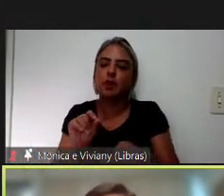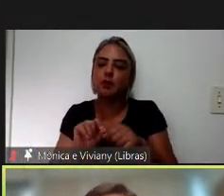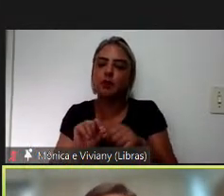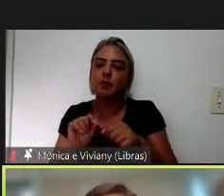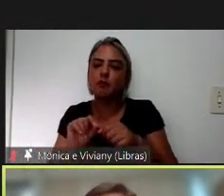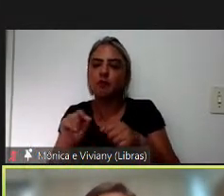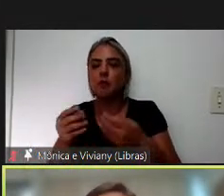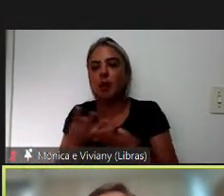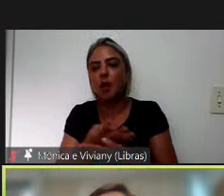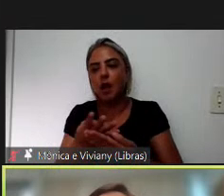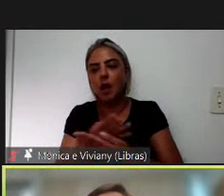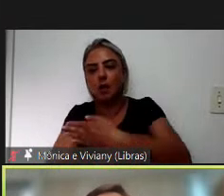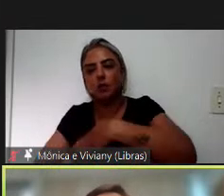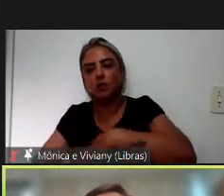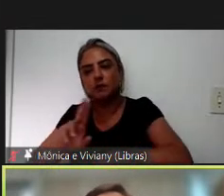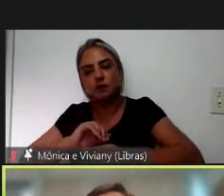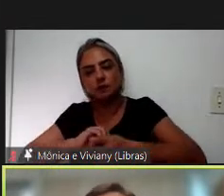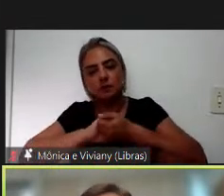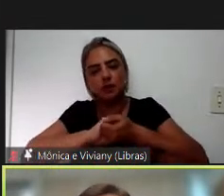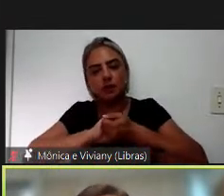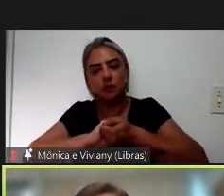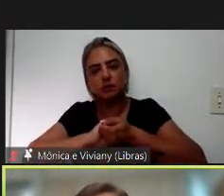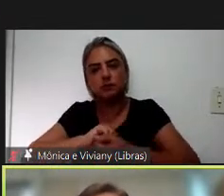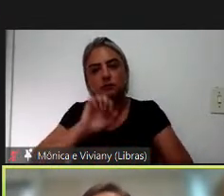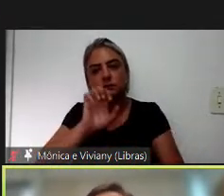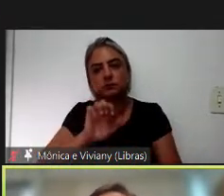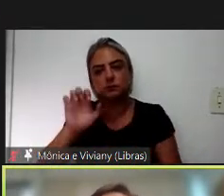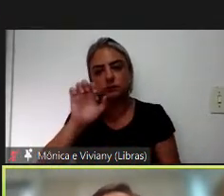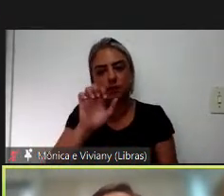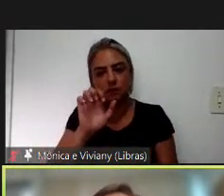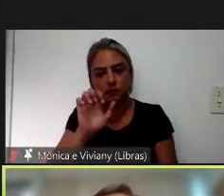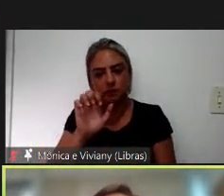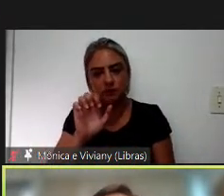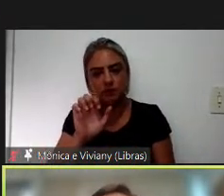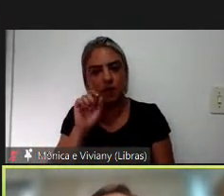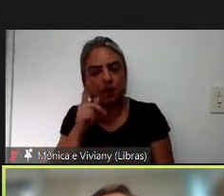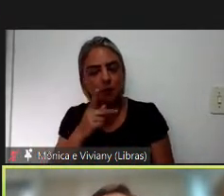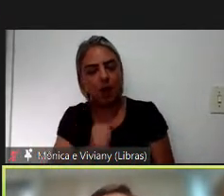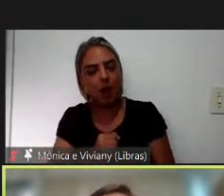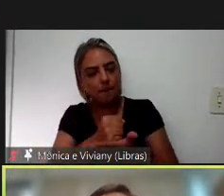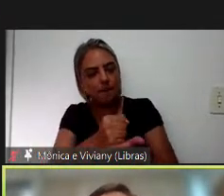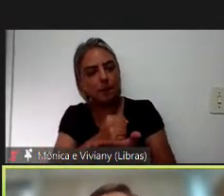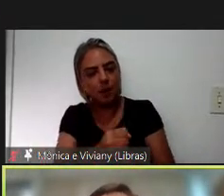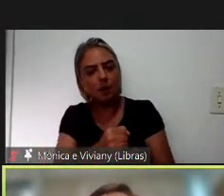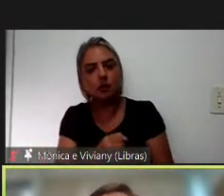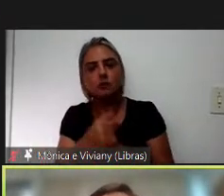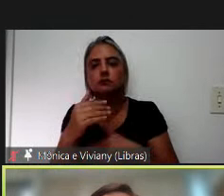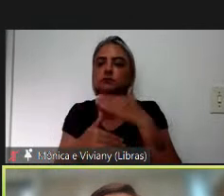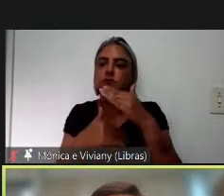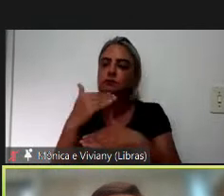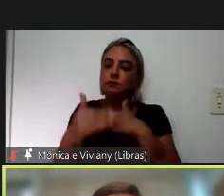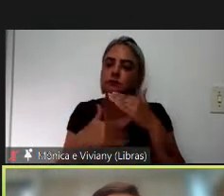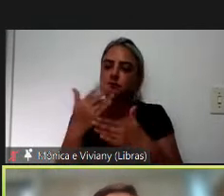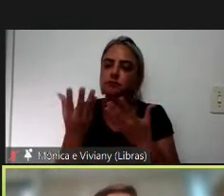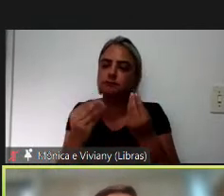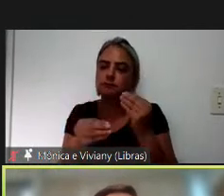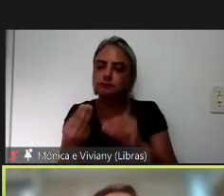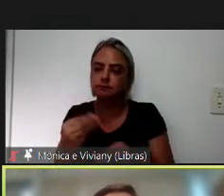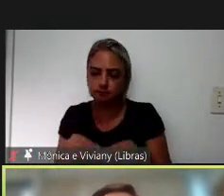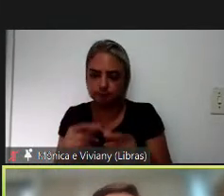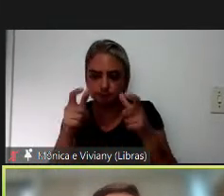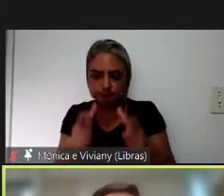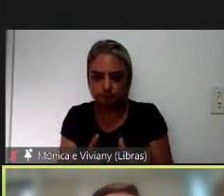strategy to make a network with partners entity in the states to support in this process